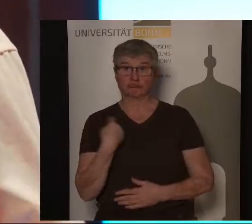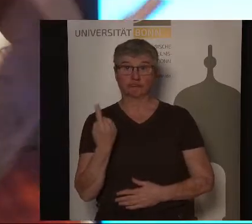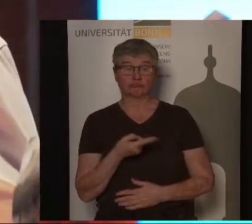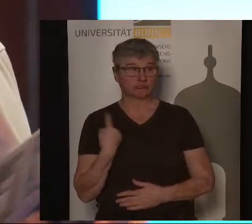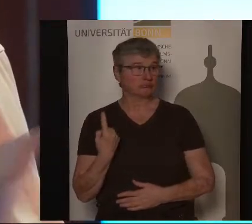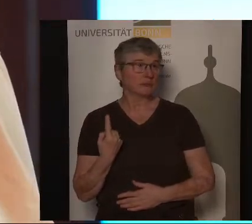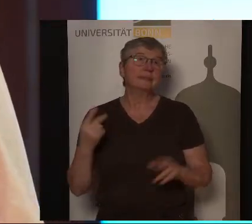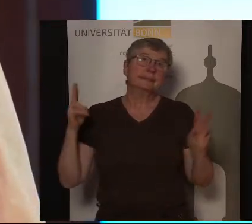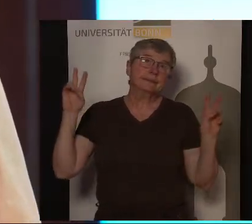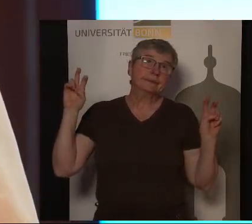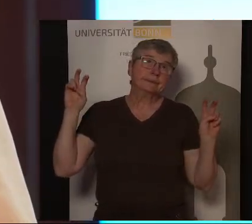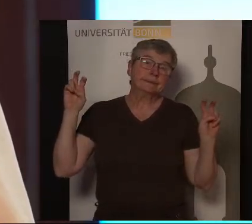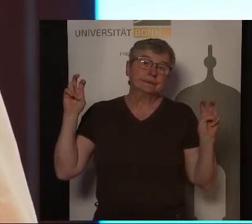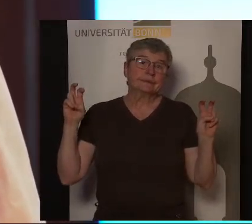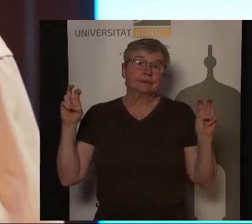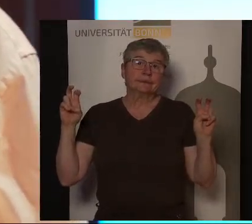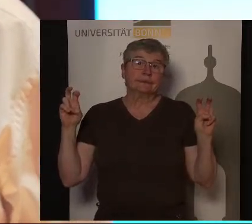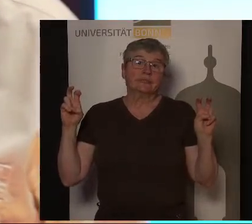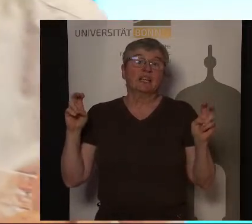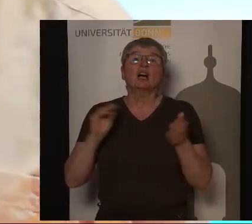participate in that, all of you.